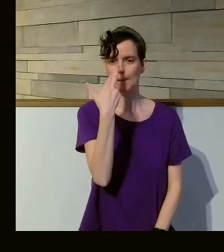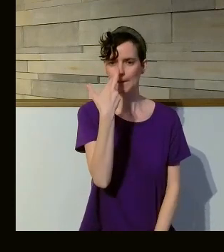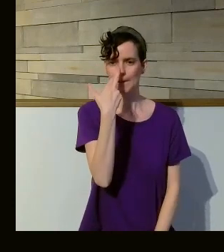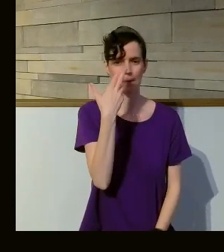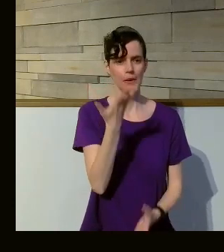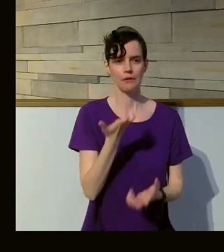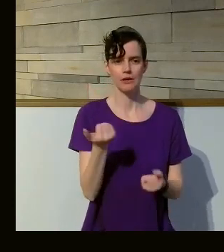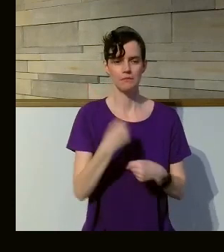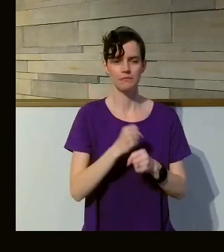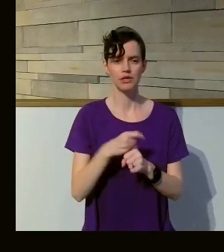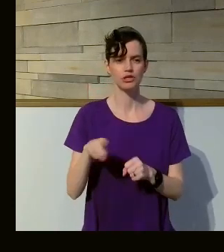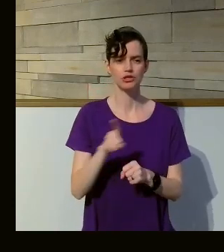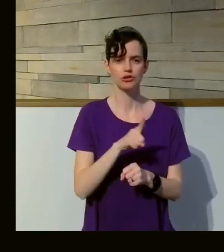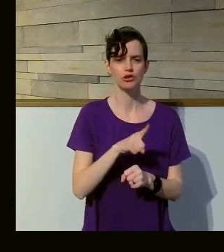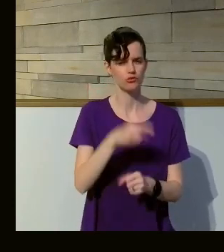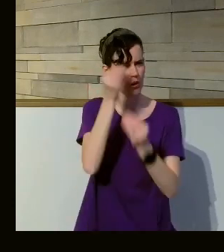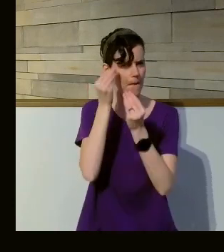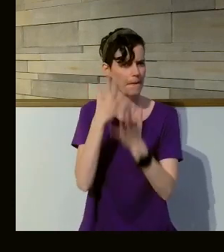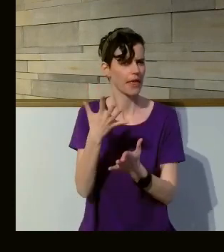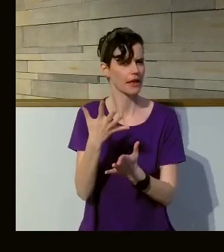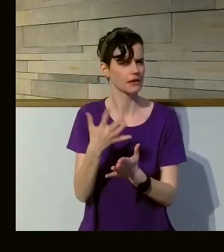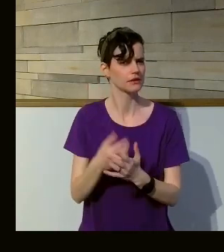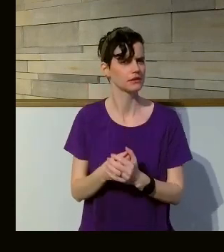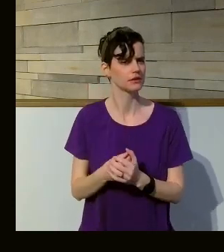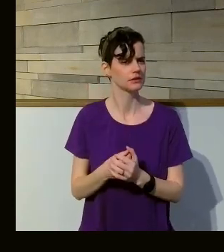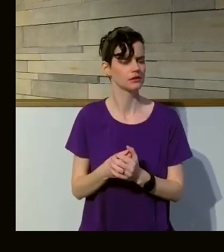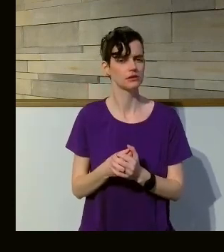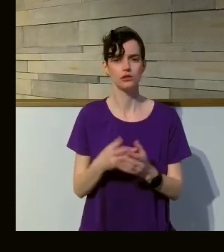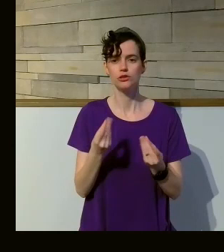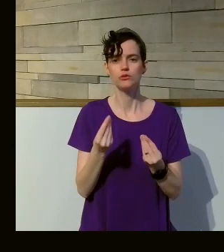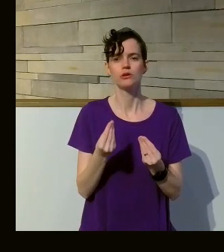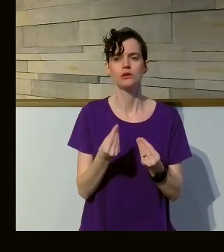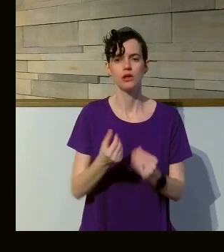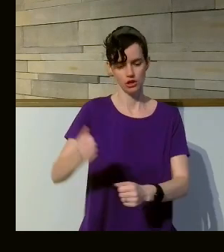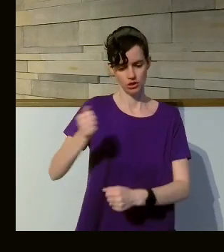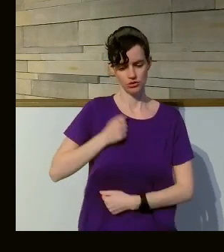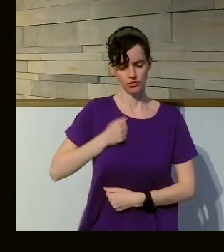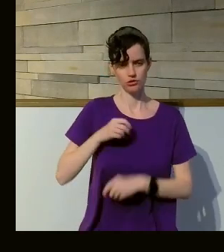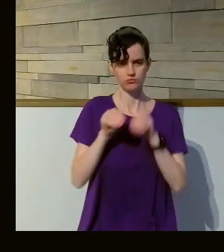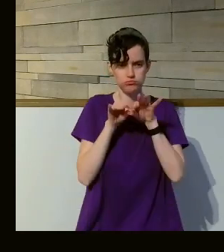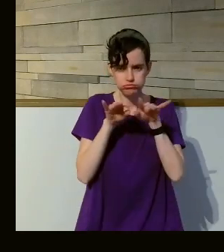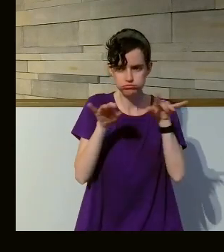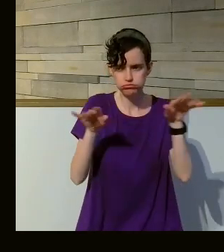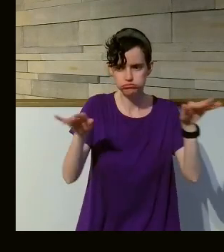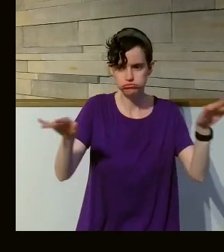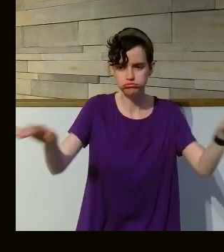just wanted to make sure you did what they said. And so they do that. They made sure that their soldiers were spread out throughout the